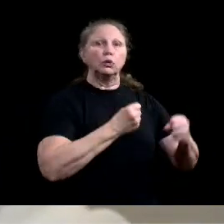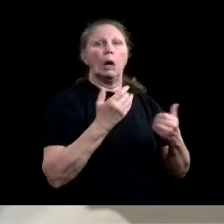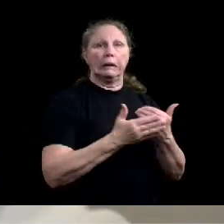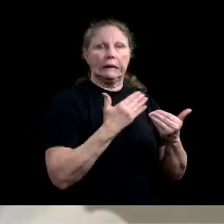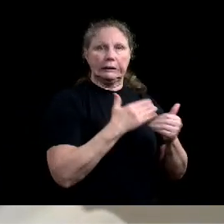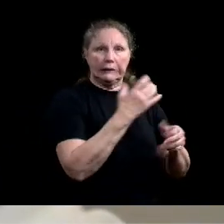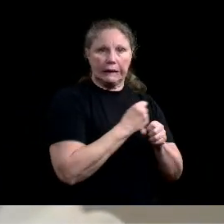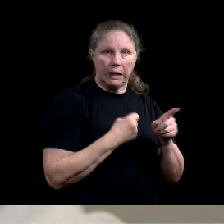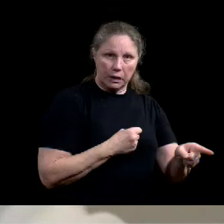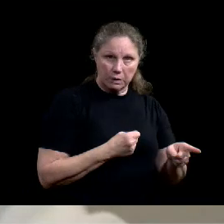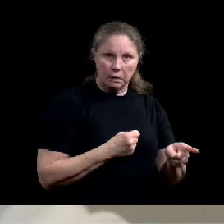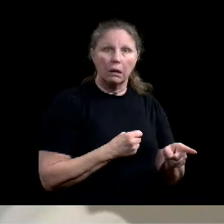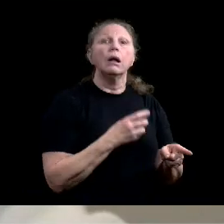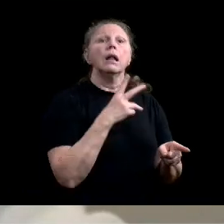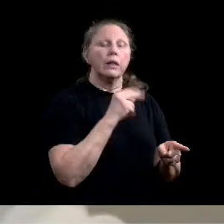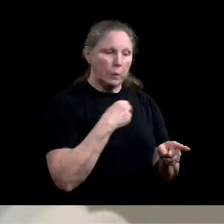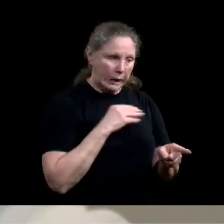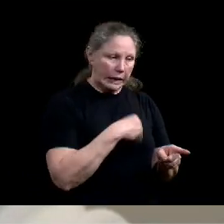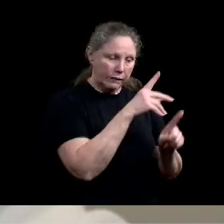may suggest